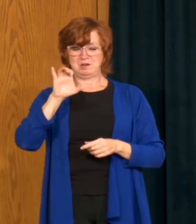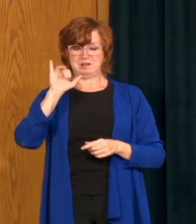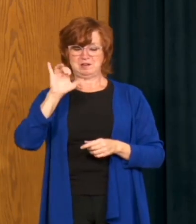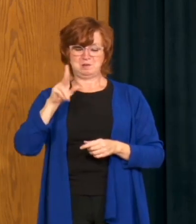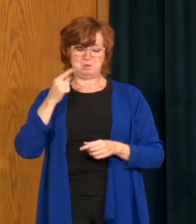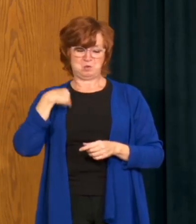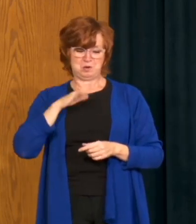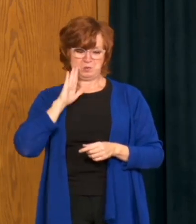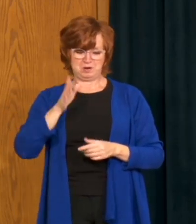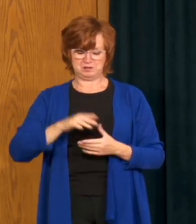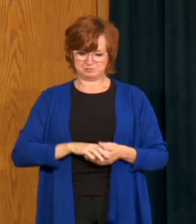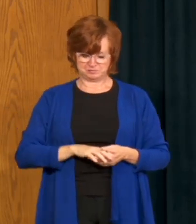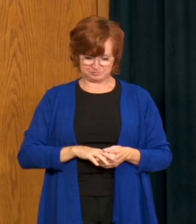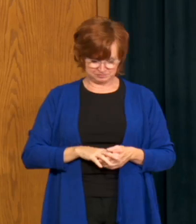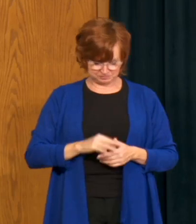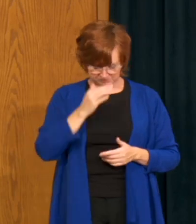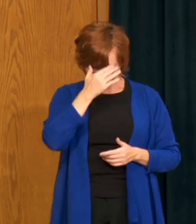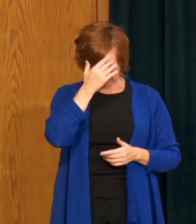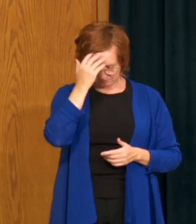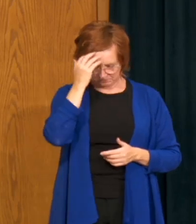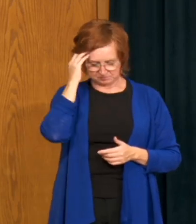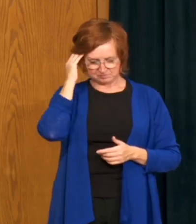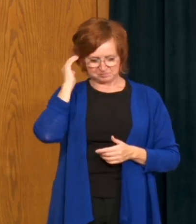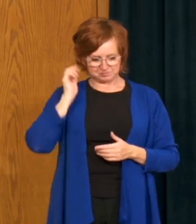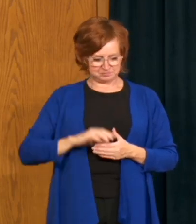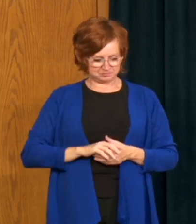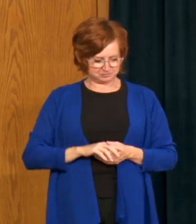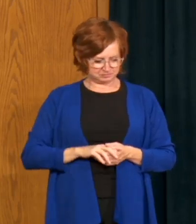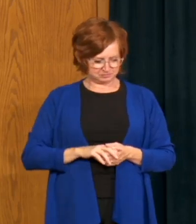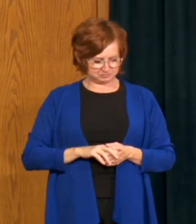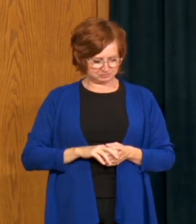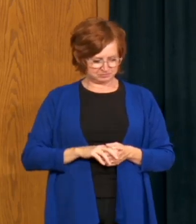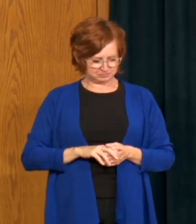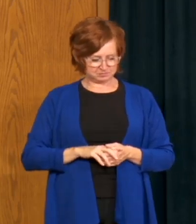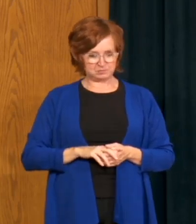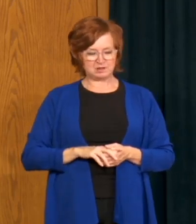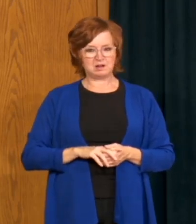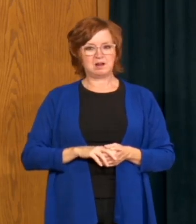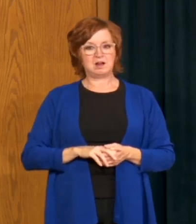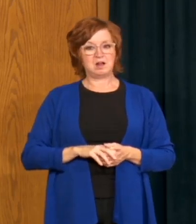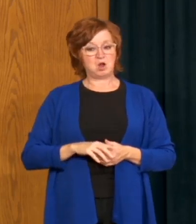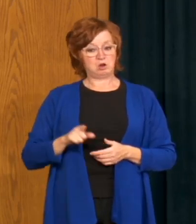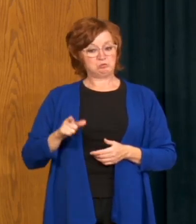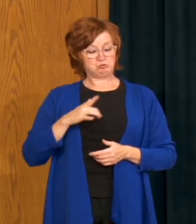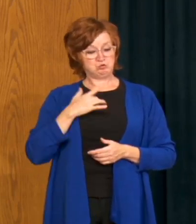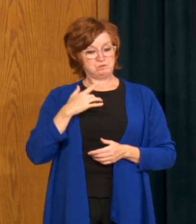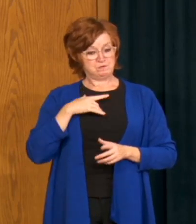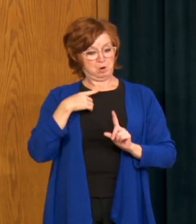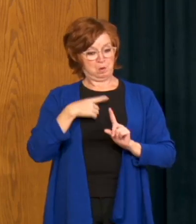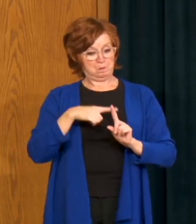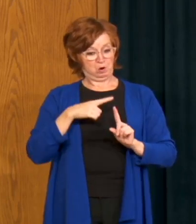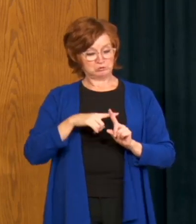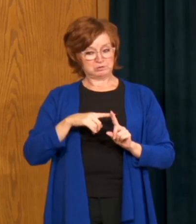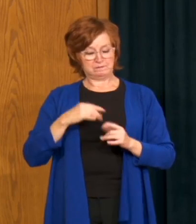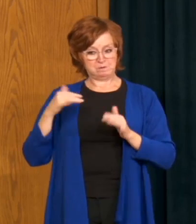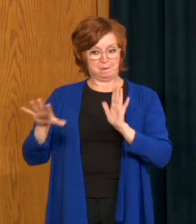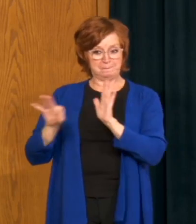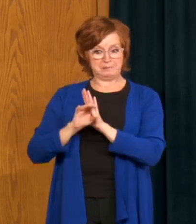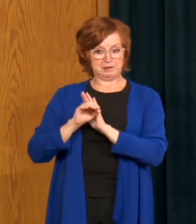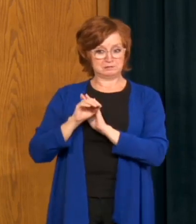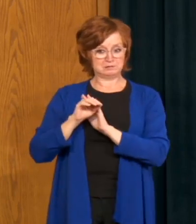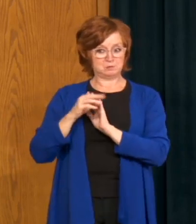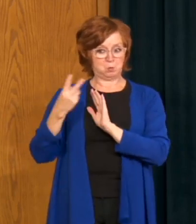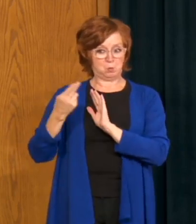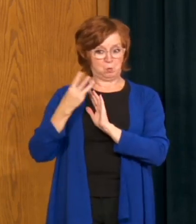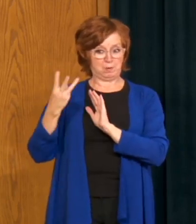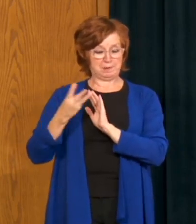Do you have a follow-up question? I was talking about a hub city, make you feel optimistic there'll be a 2020 season? Well, they're one of the larger hurdles